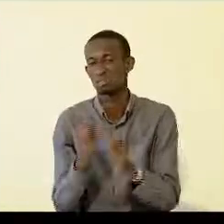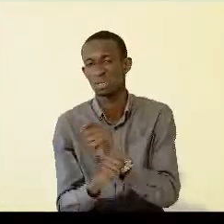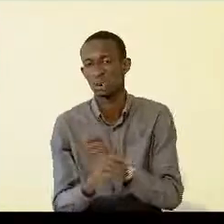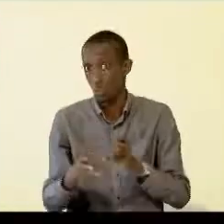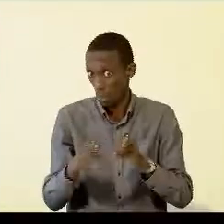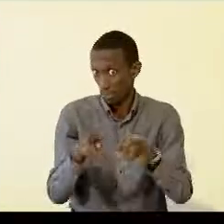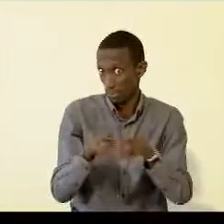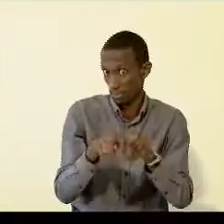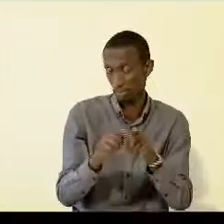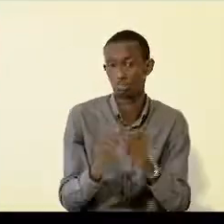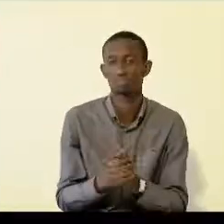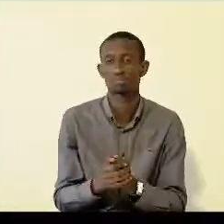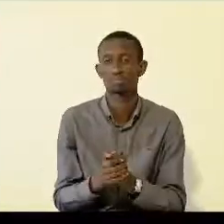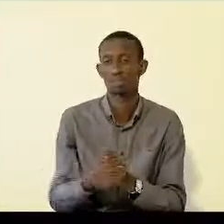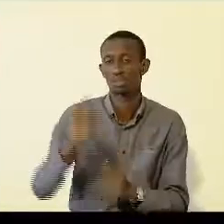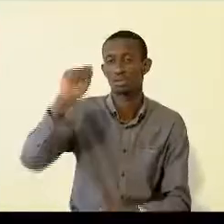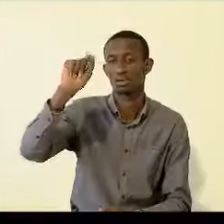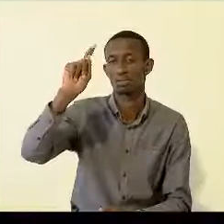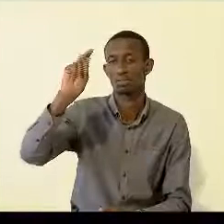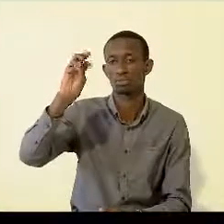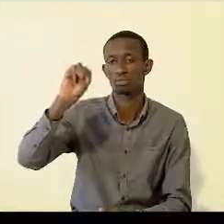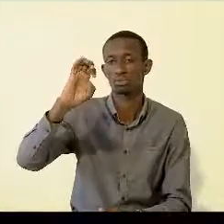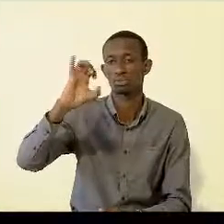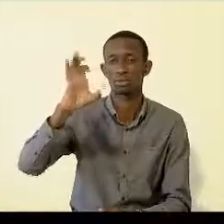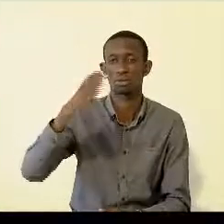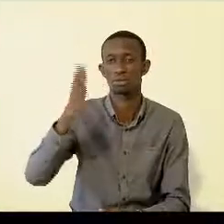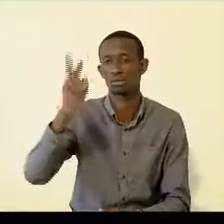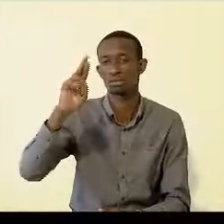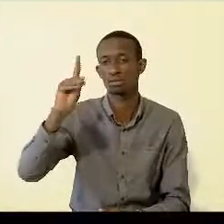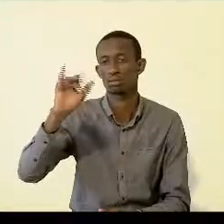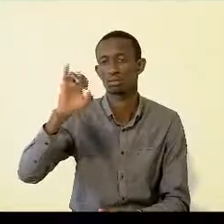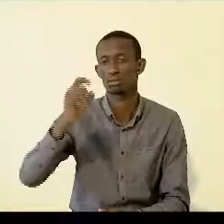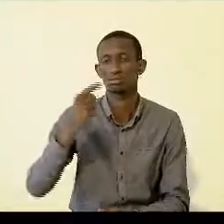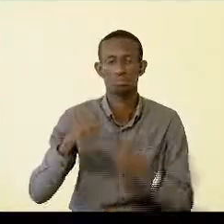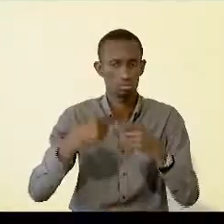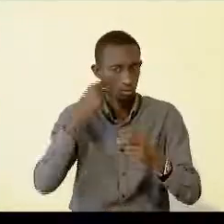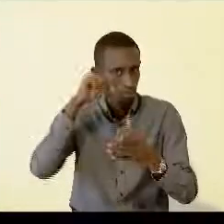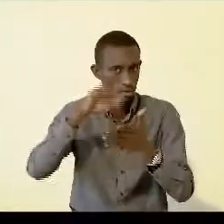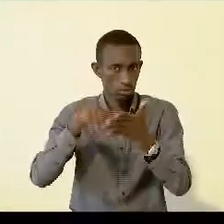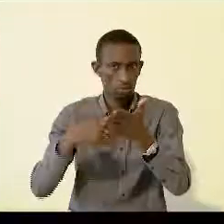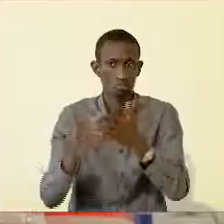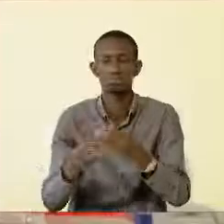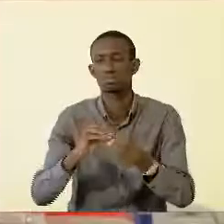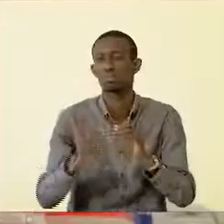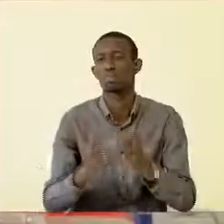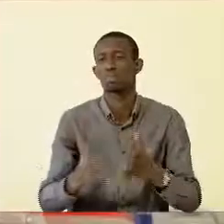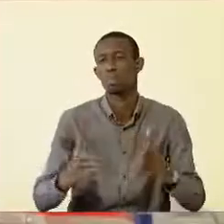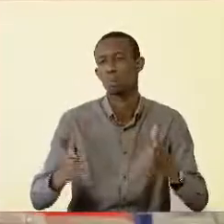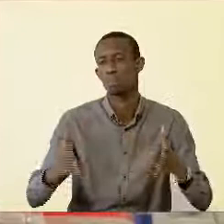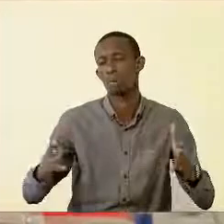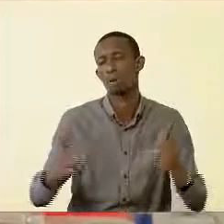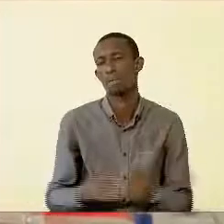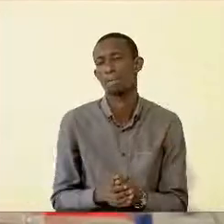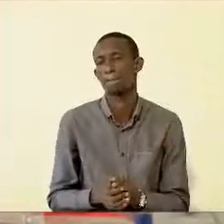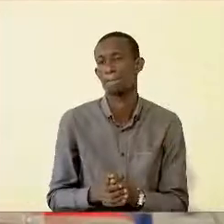way as the atomic radius. As you move down the group, the size increases, be it for